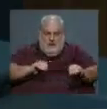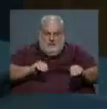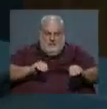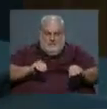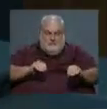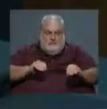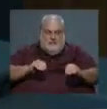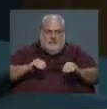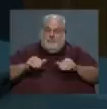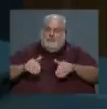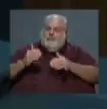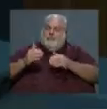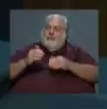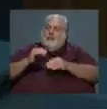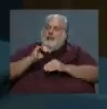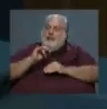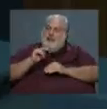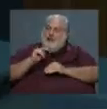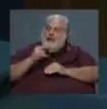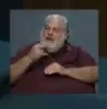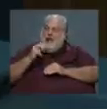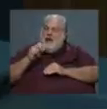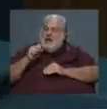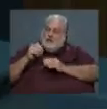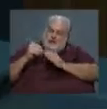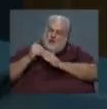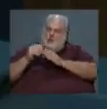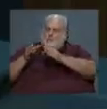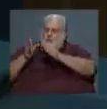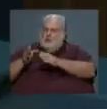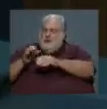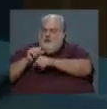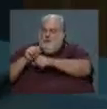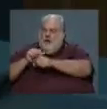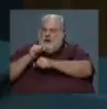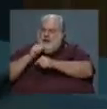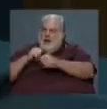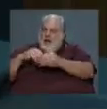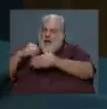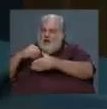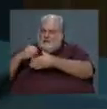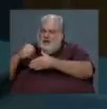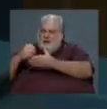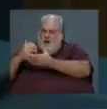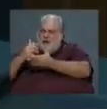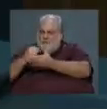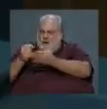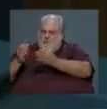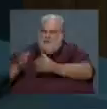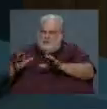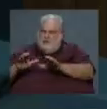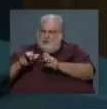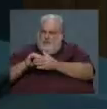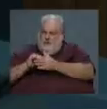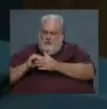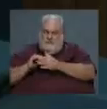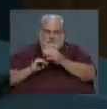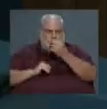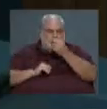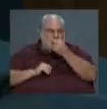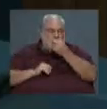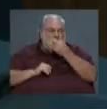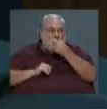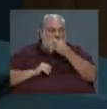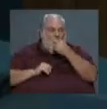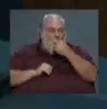that you look at in-house to, you know, have a new employee to do that instead of hiring like New Futures or somebody outside of City Hall. All